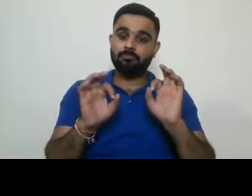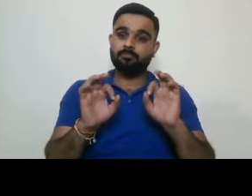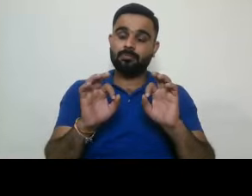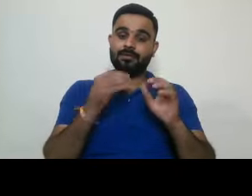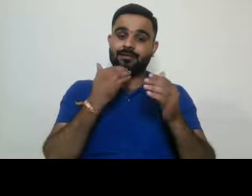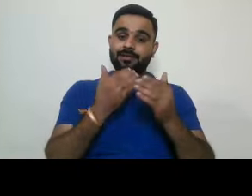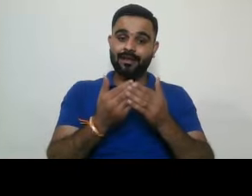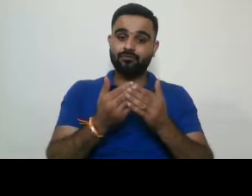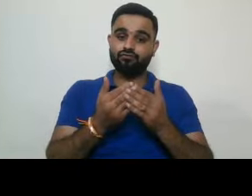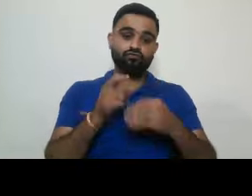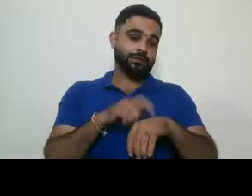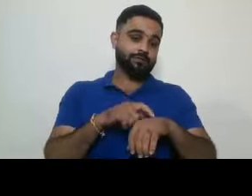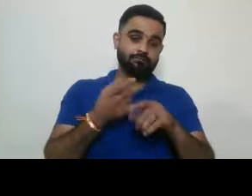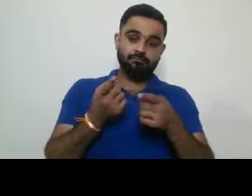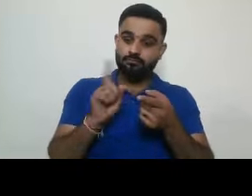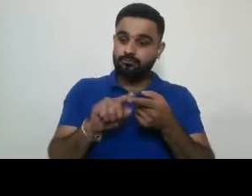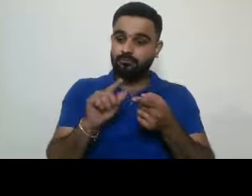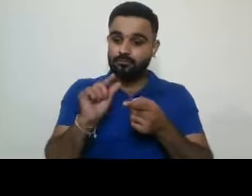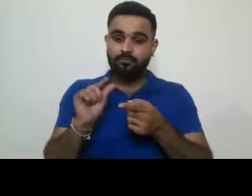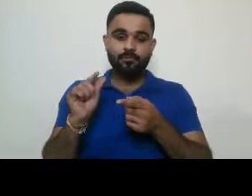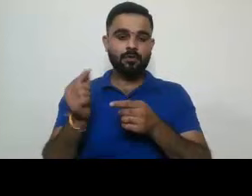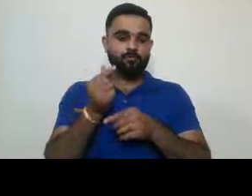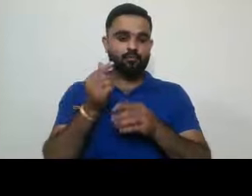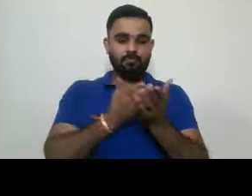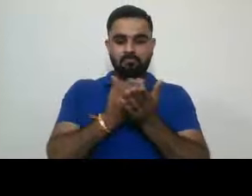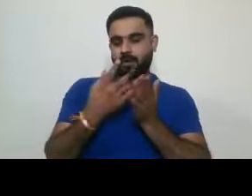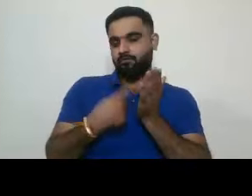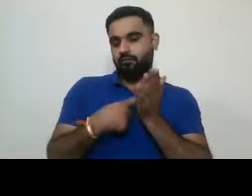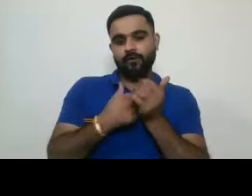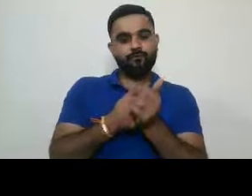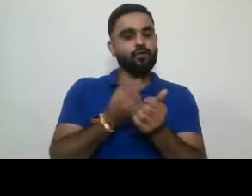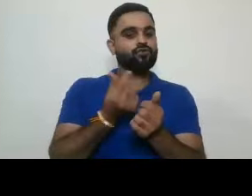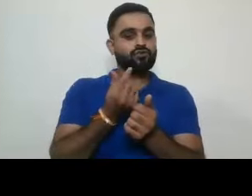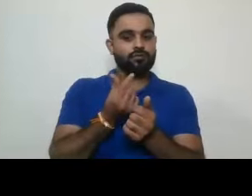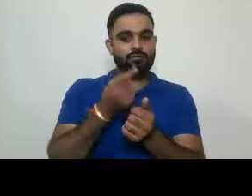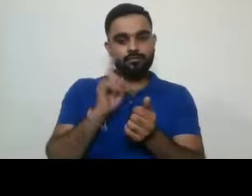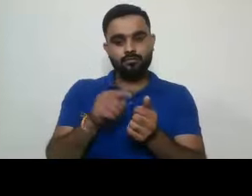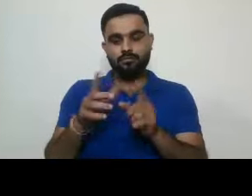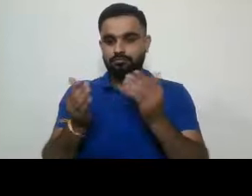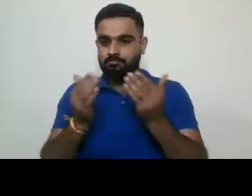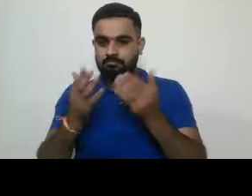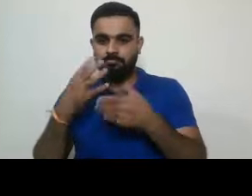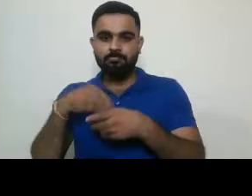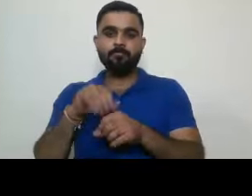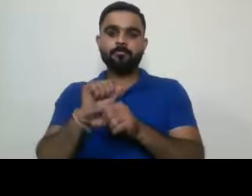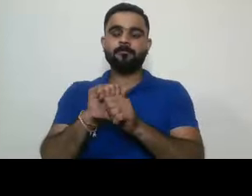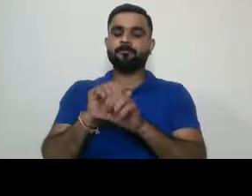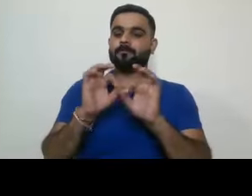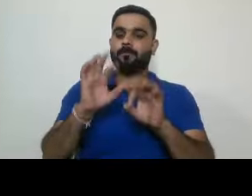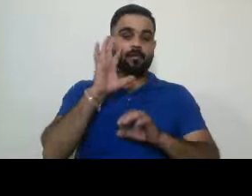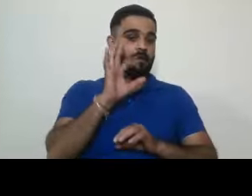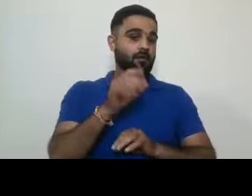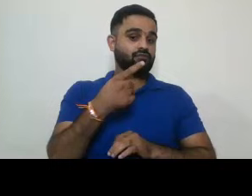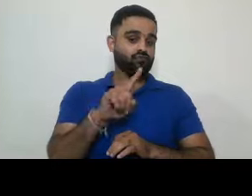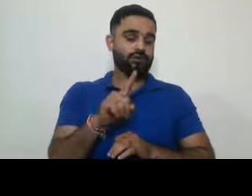saving, certainly. Easy to use with proper instruction. We should be able to integrate. Ad free, very important, Renu.